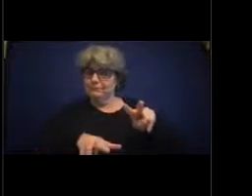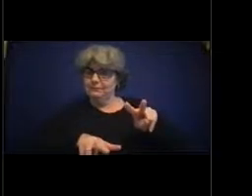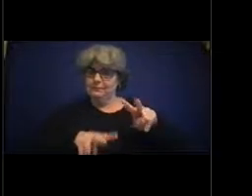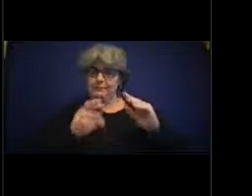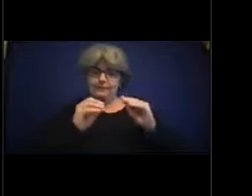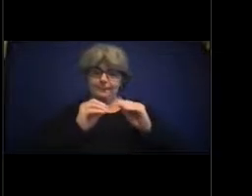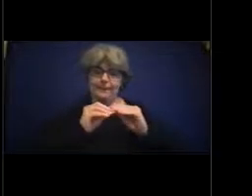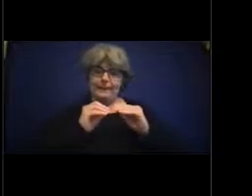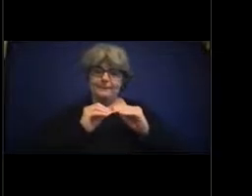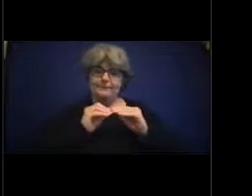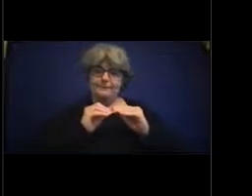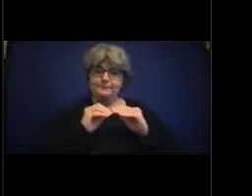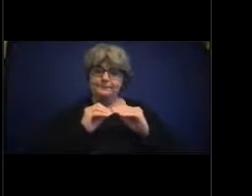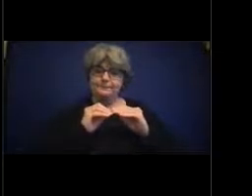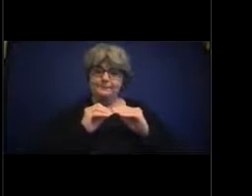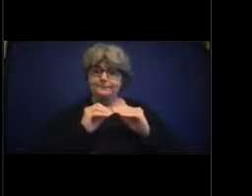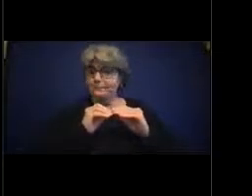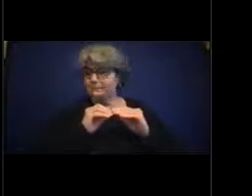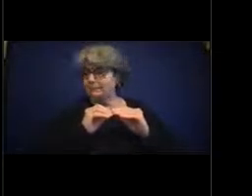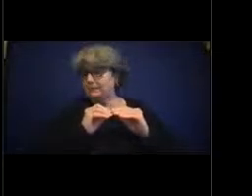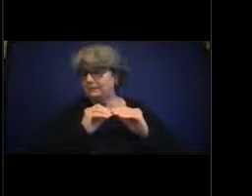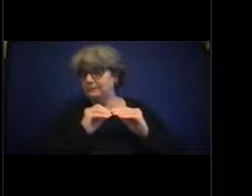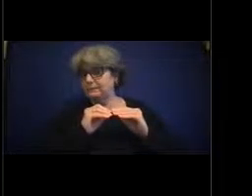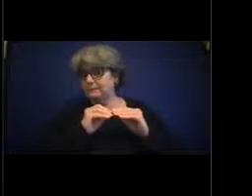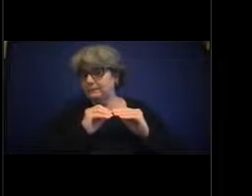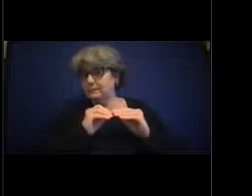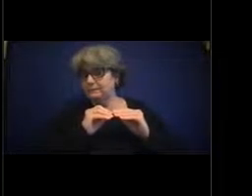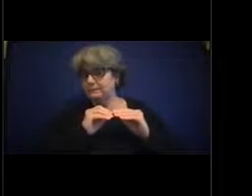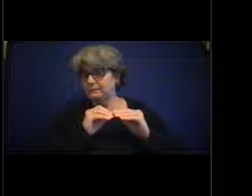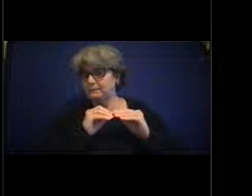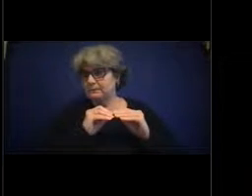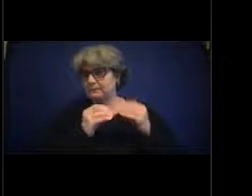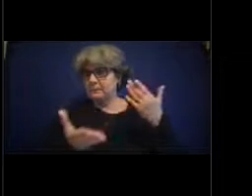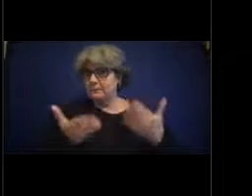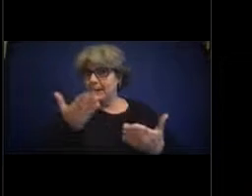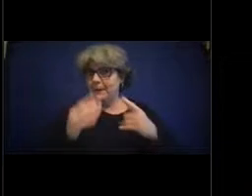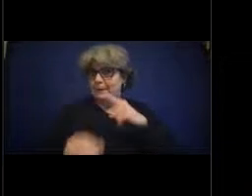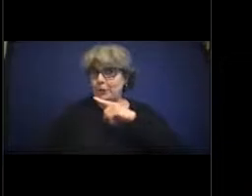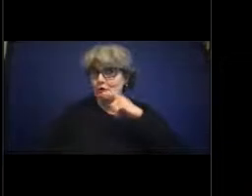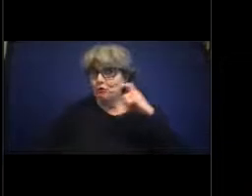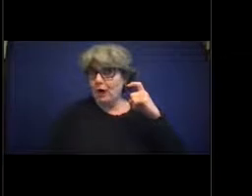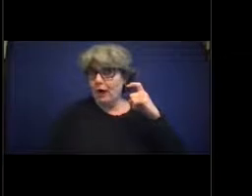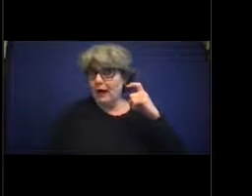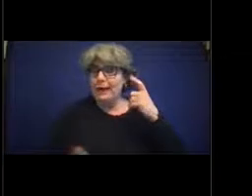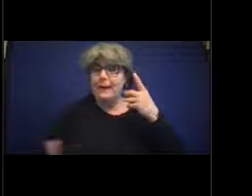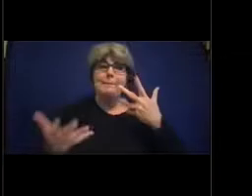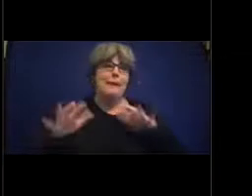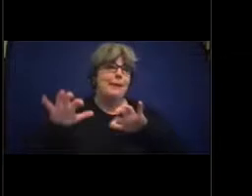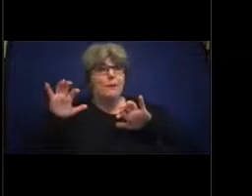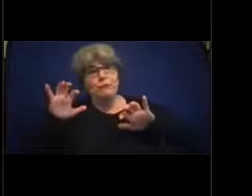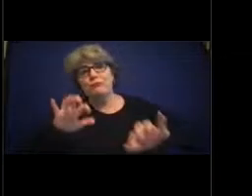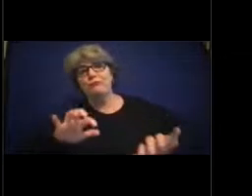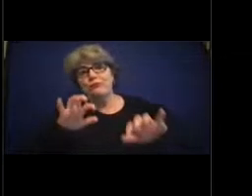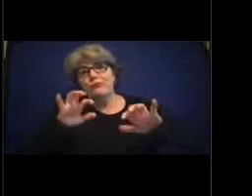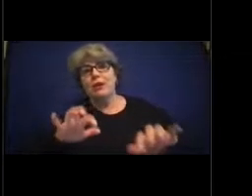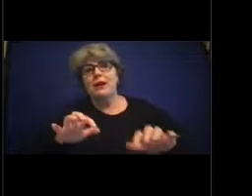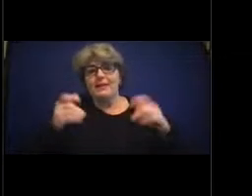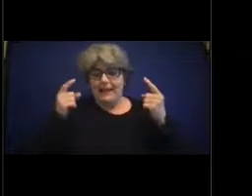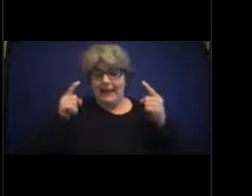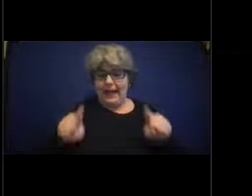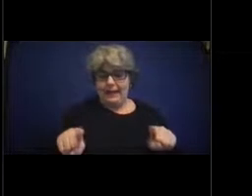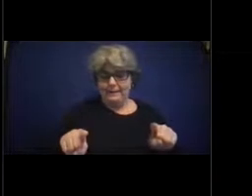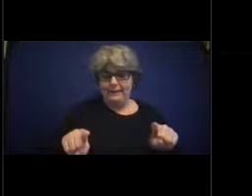of an indication that there's still, despite it being so dry, there can be some very intense rain that happens when it does come along, because